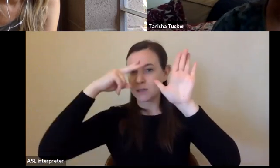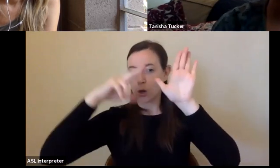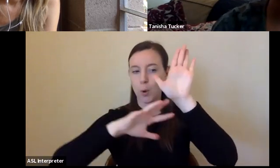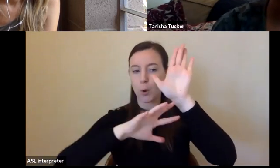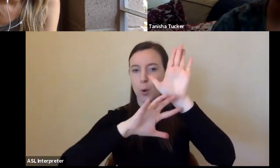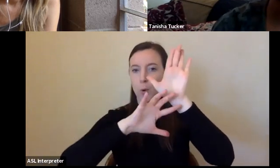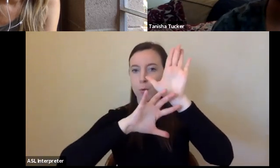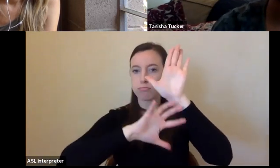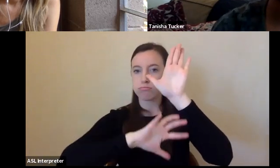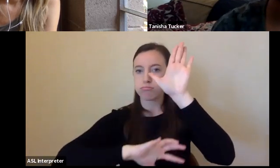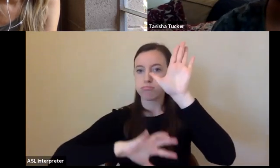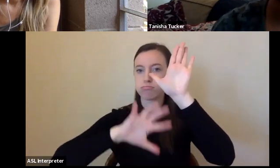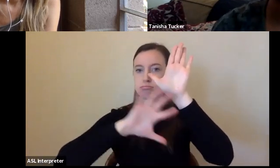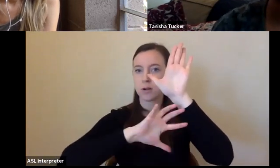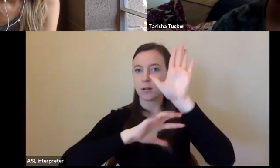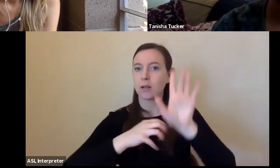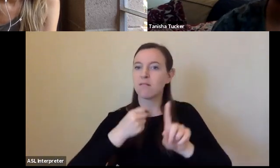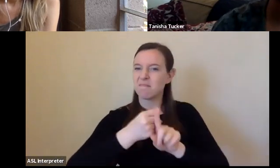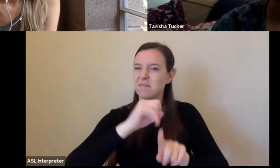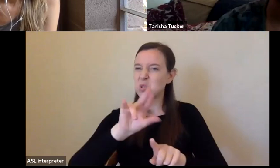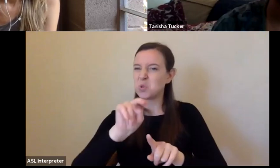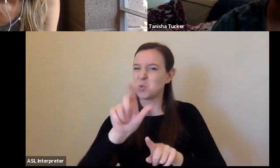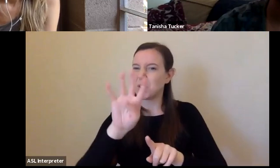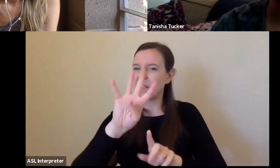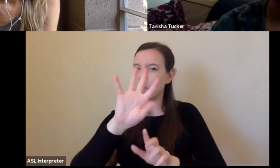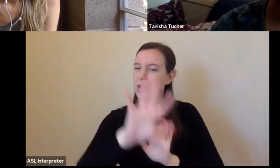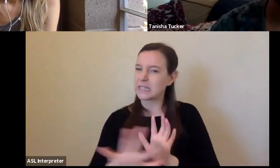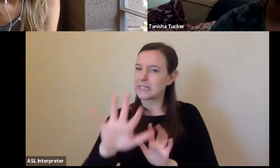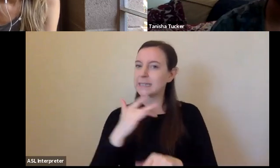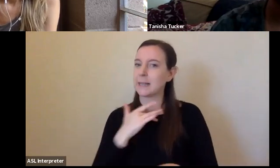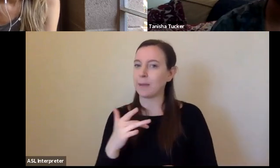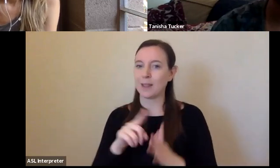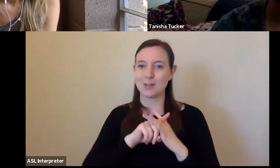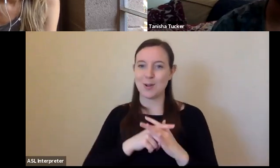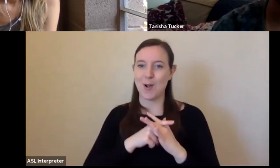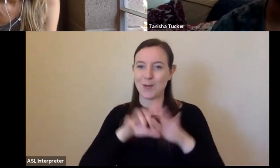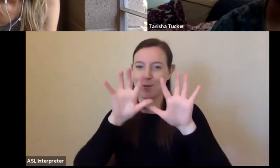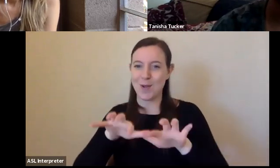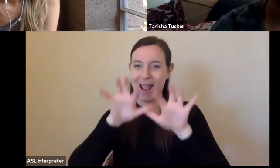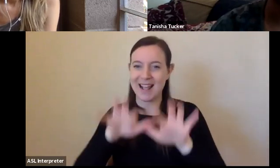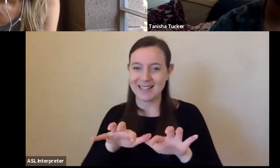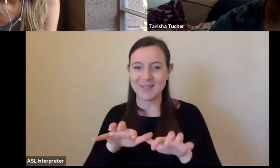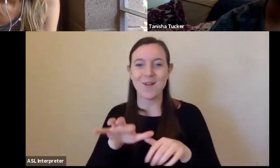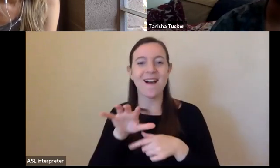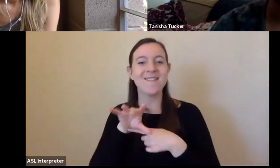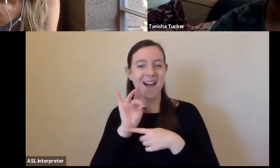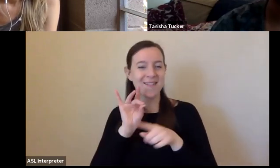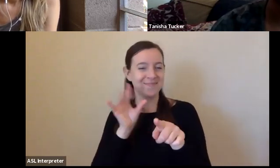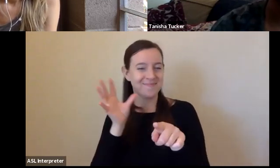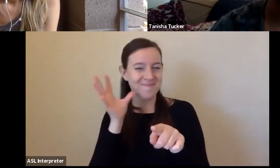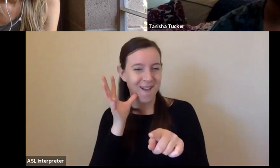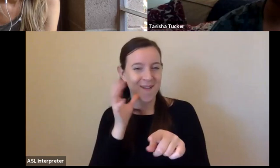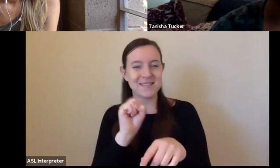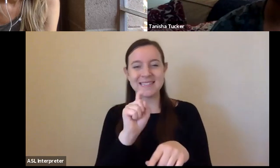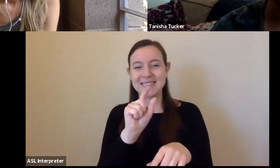connotation that is the beginning of the rains. So, and since I learned that Stella would have a mass and celebration and